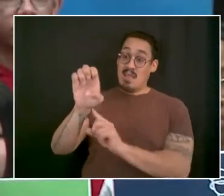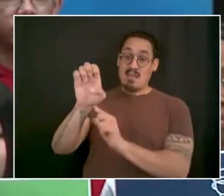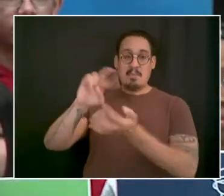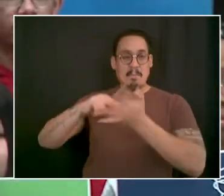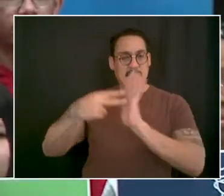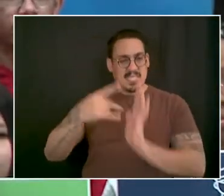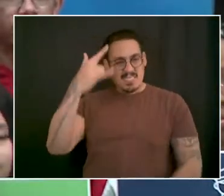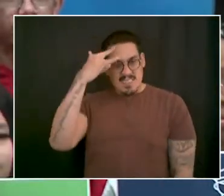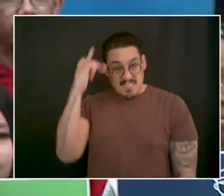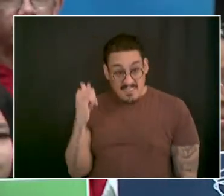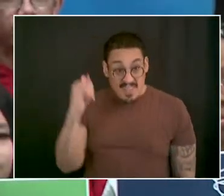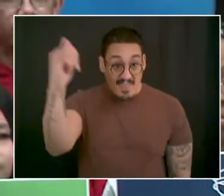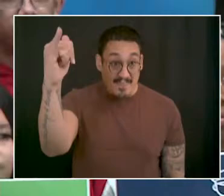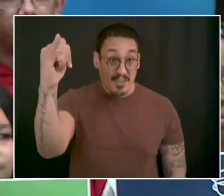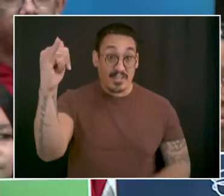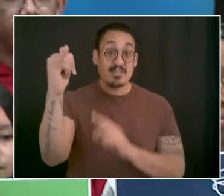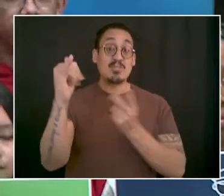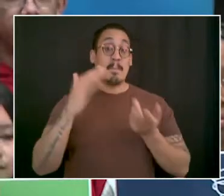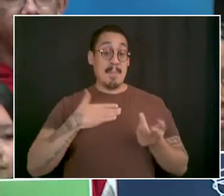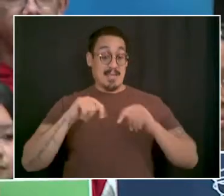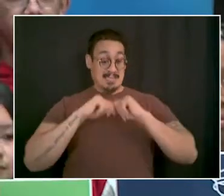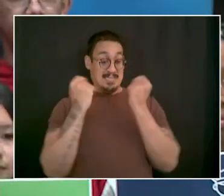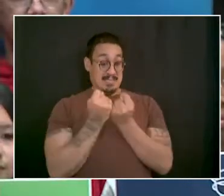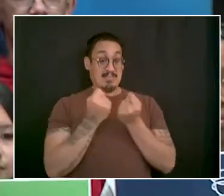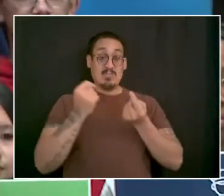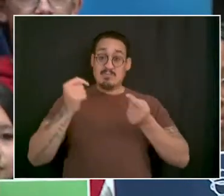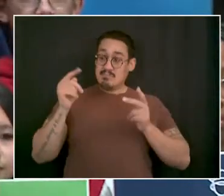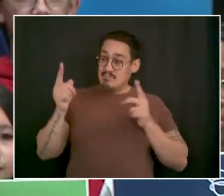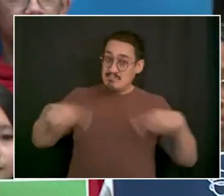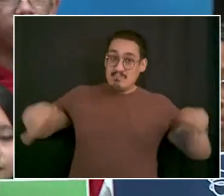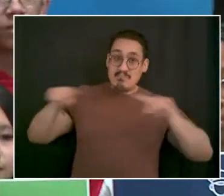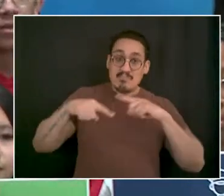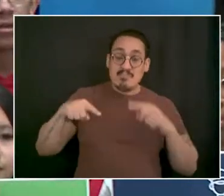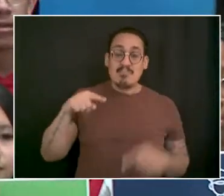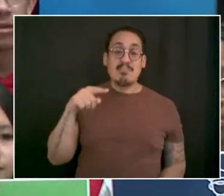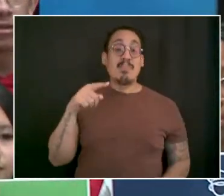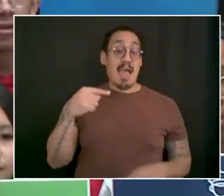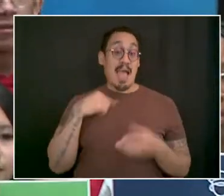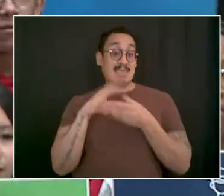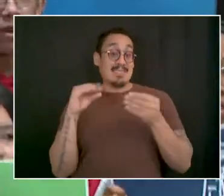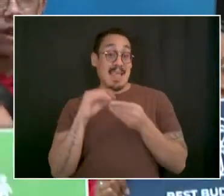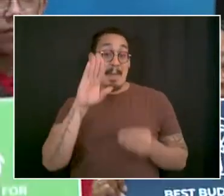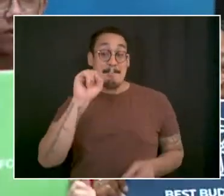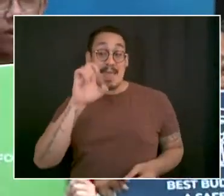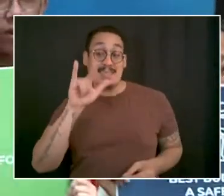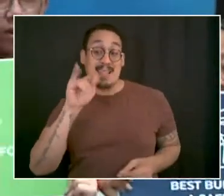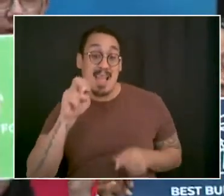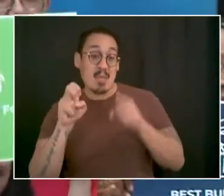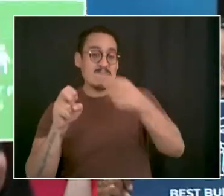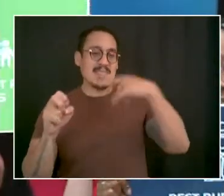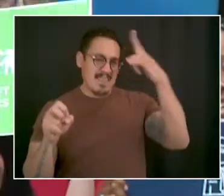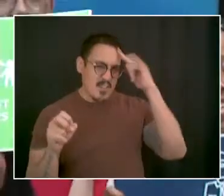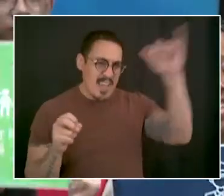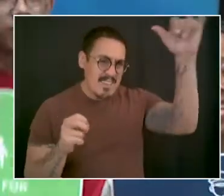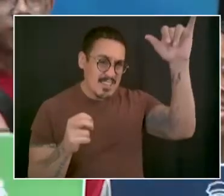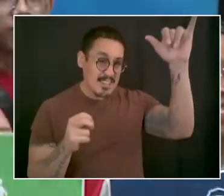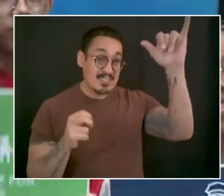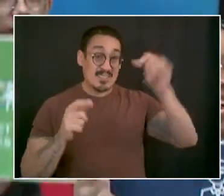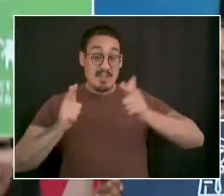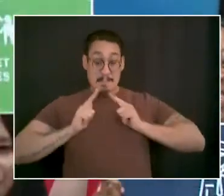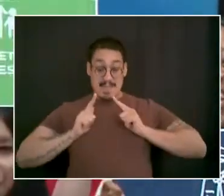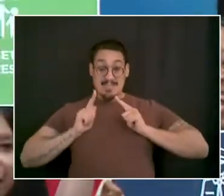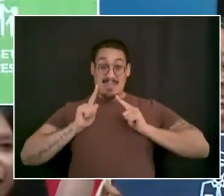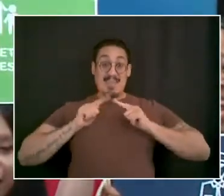team behind me, when I say baseline, you say forever. Baseline. Forever.